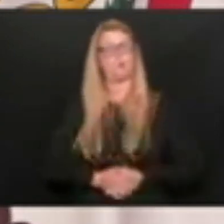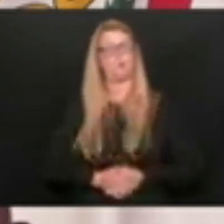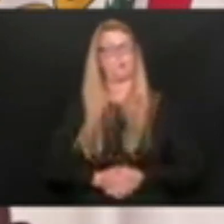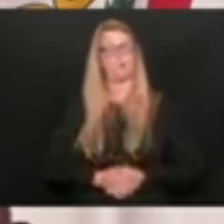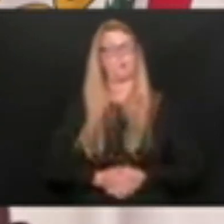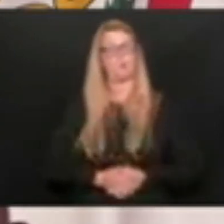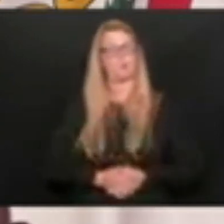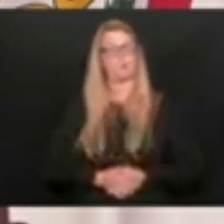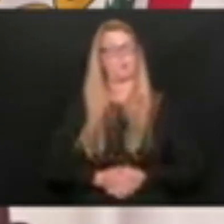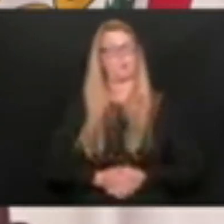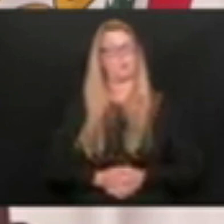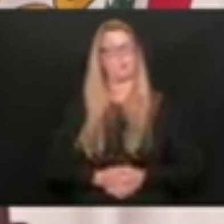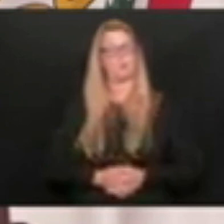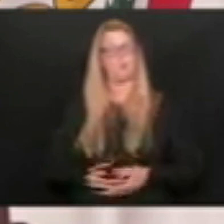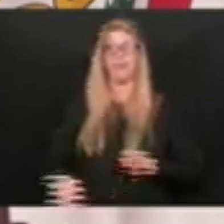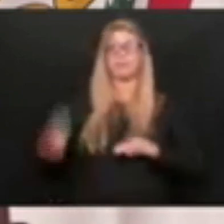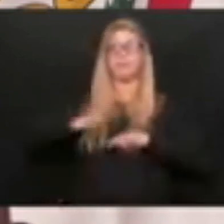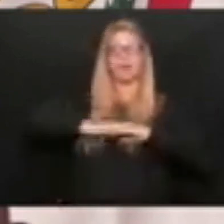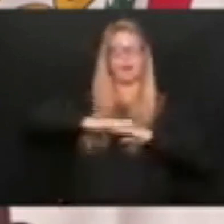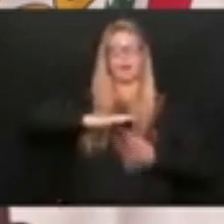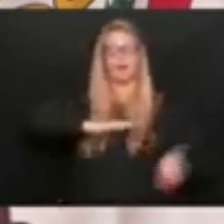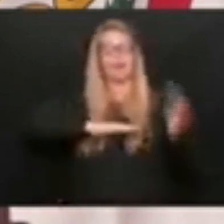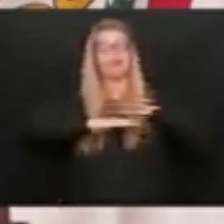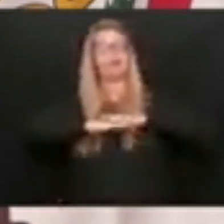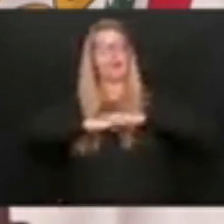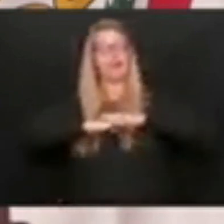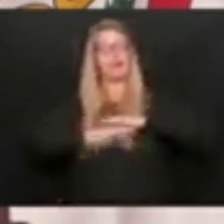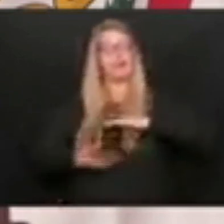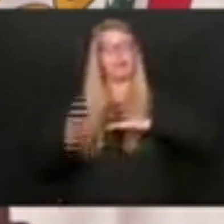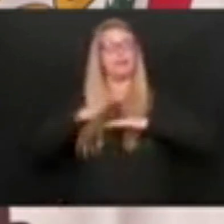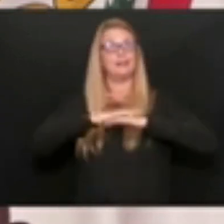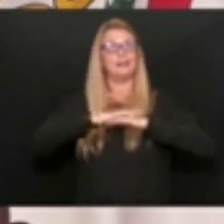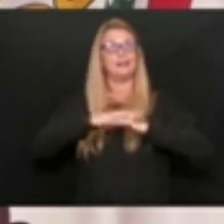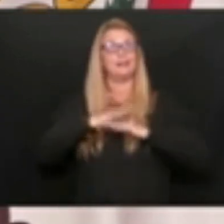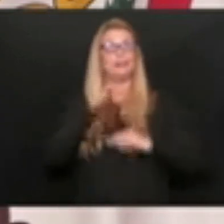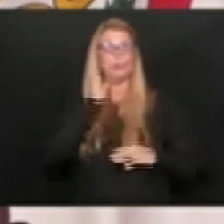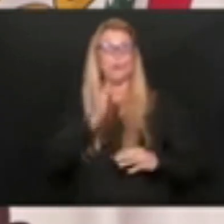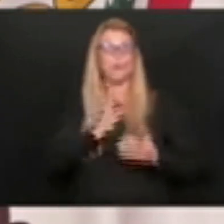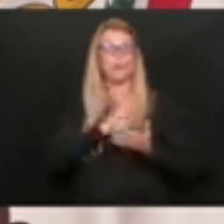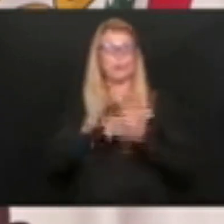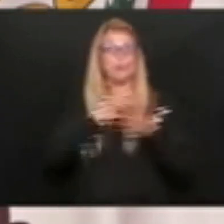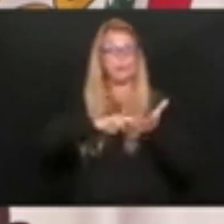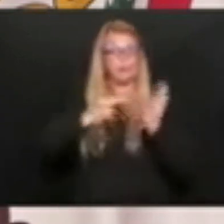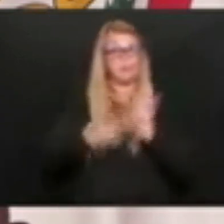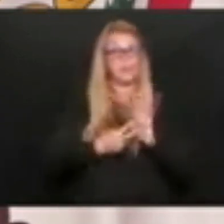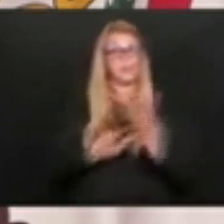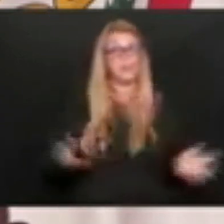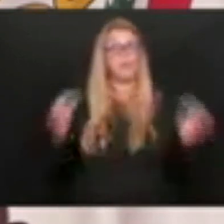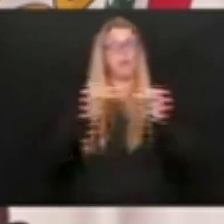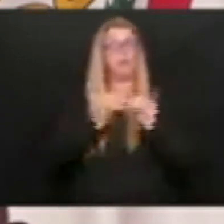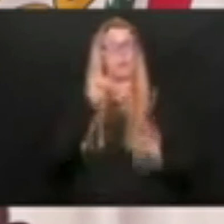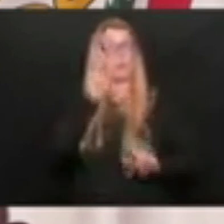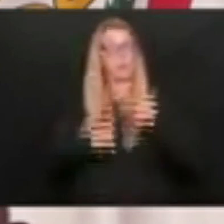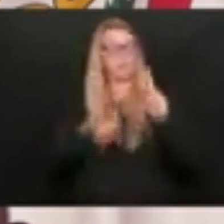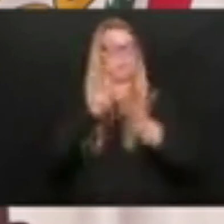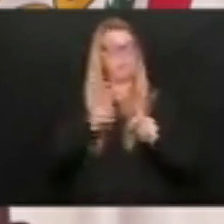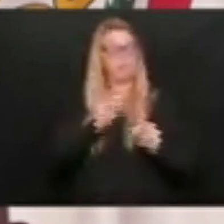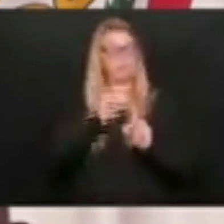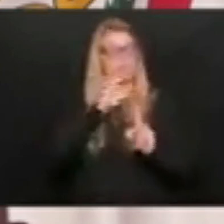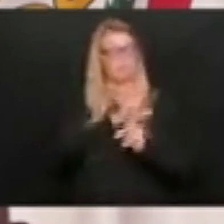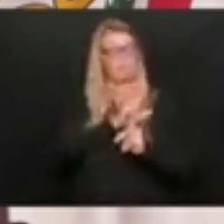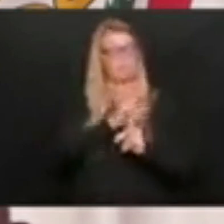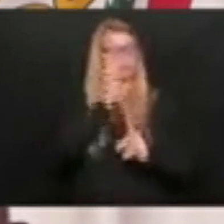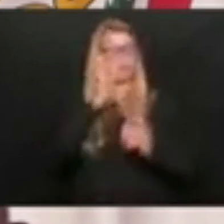top of all that, though, it will be a gift from the standpoint that we'll get more and more and more of our total